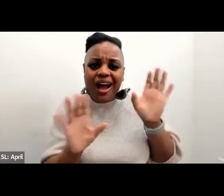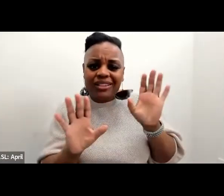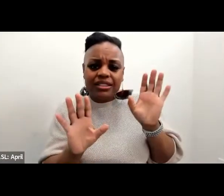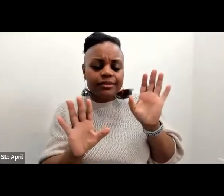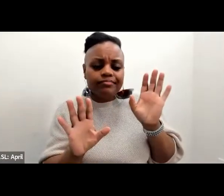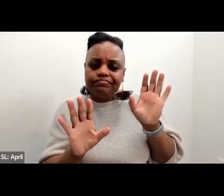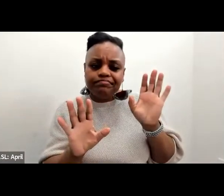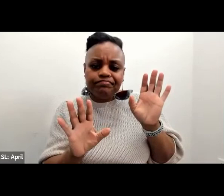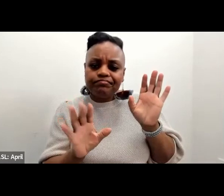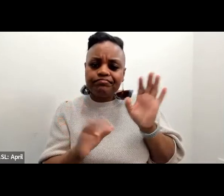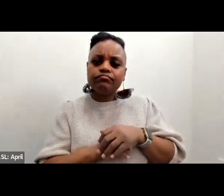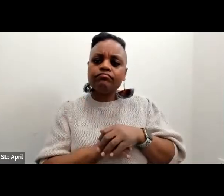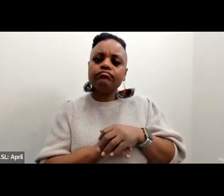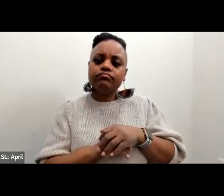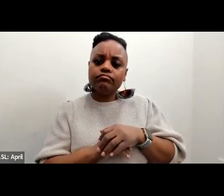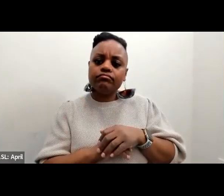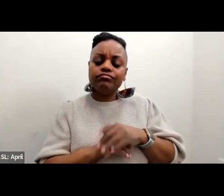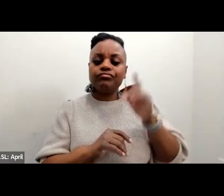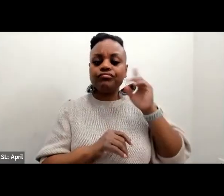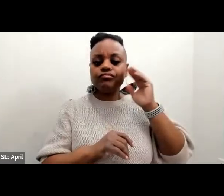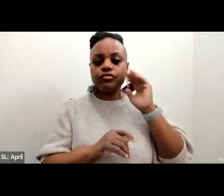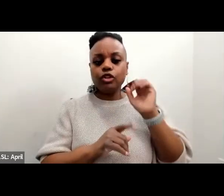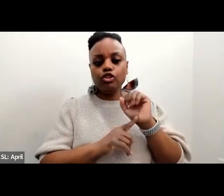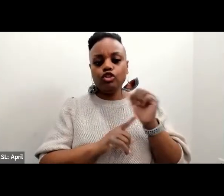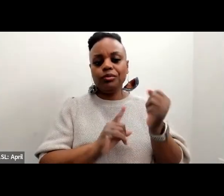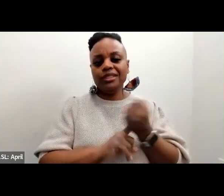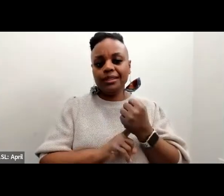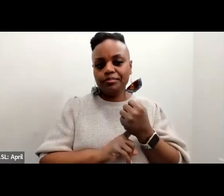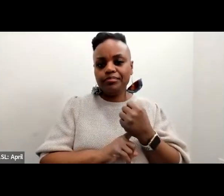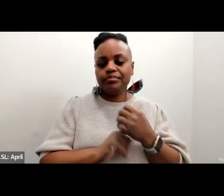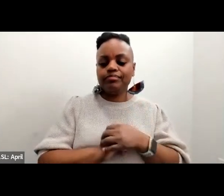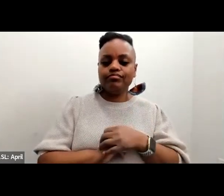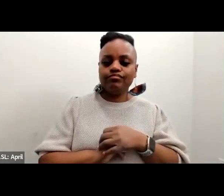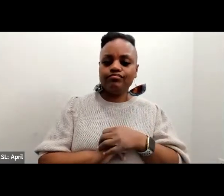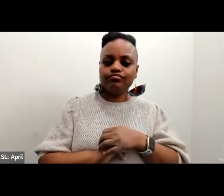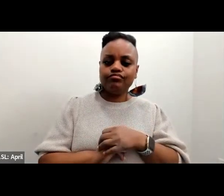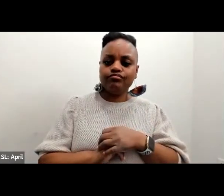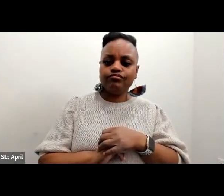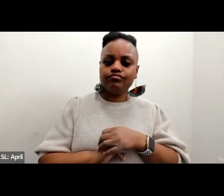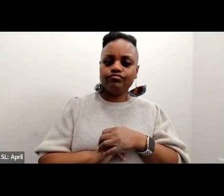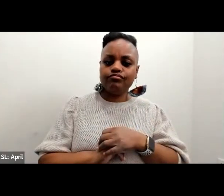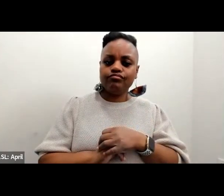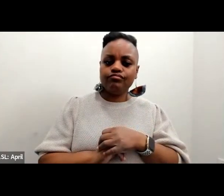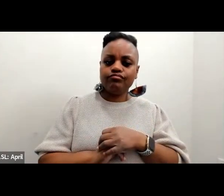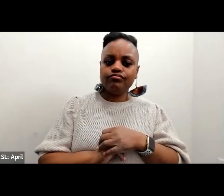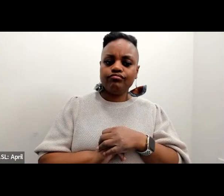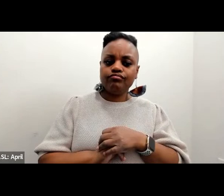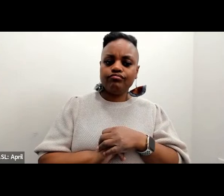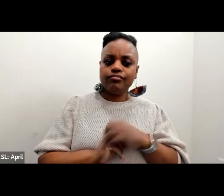its targets? Will the Brotherhood be erased from public life, or will it come back?